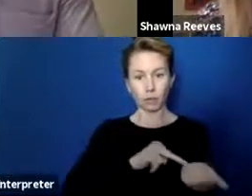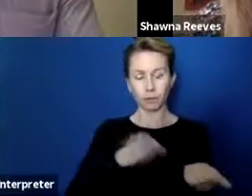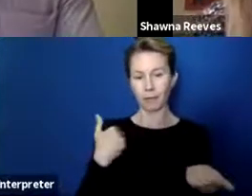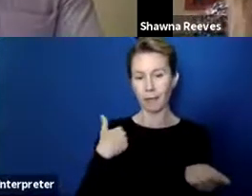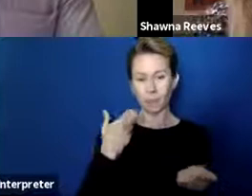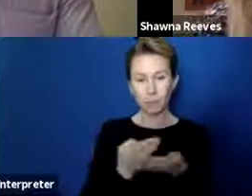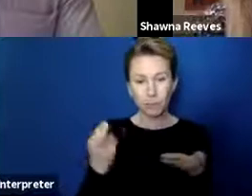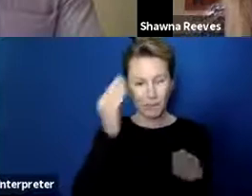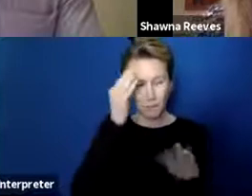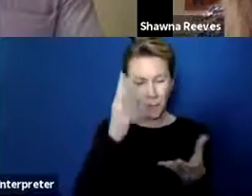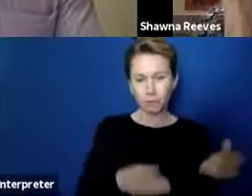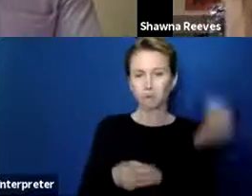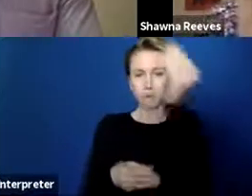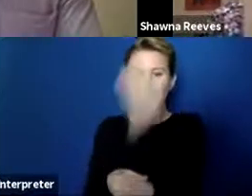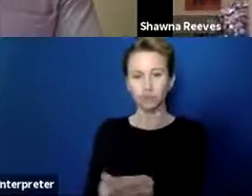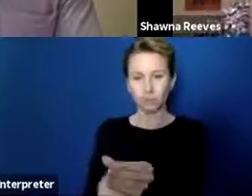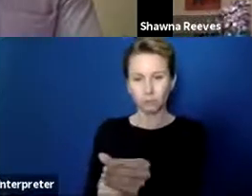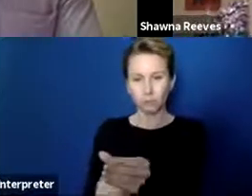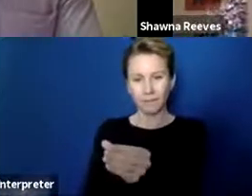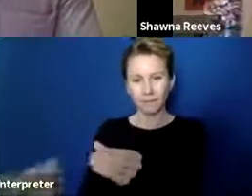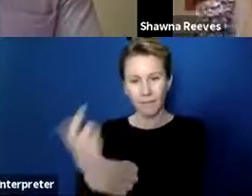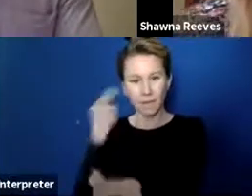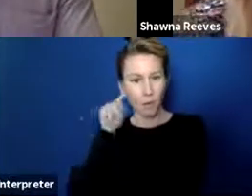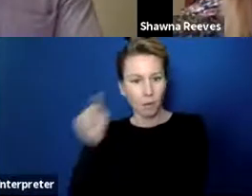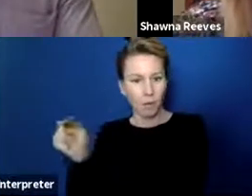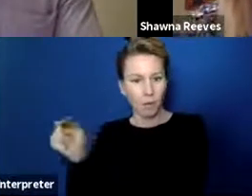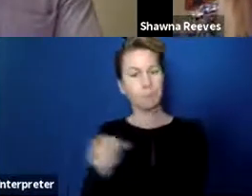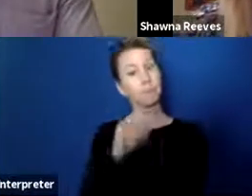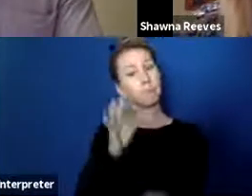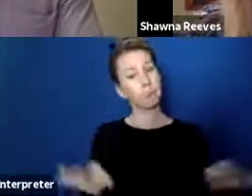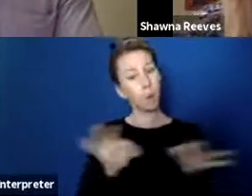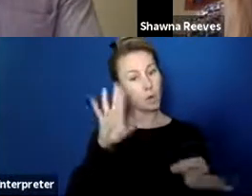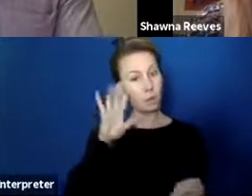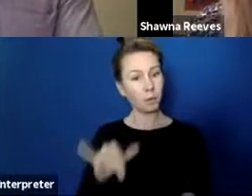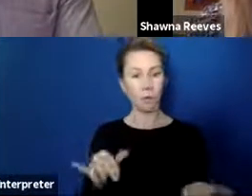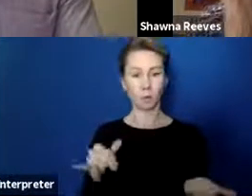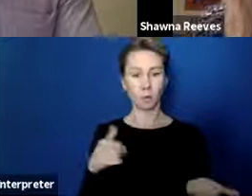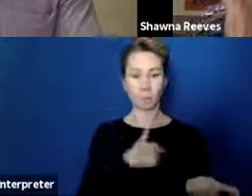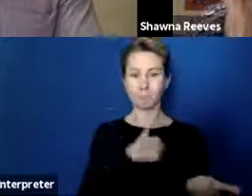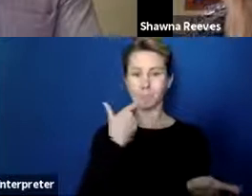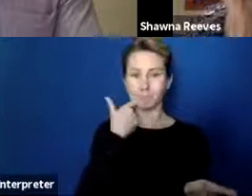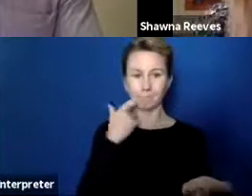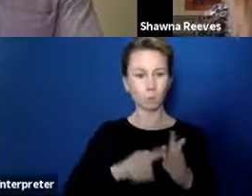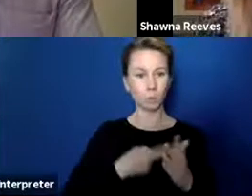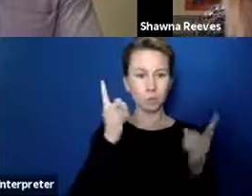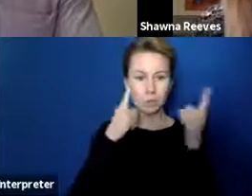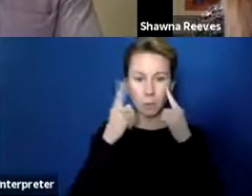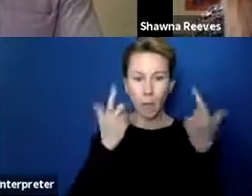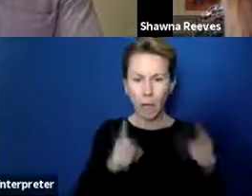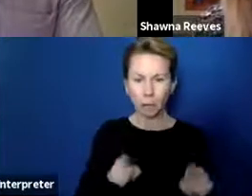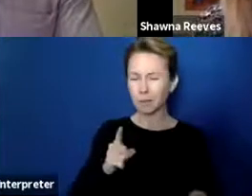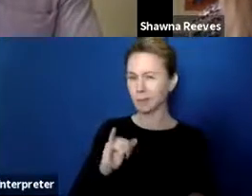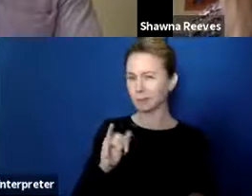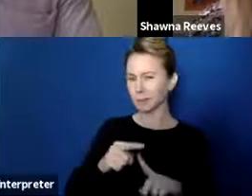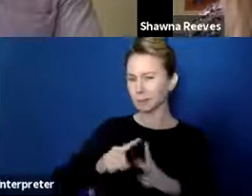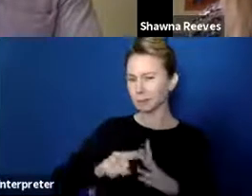get information about what the facilities are needing. We're able to sort of help them and get them the resources. So now they're having visits from public health